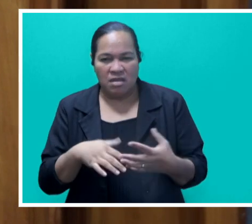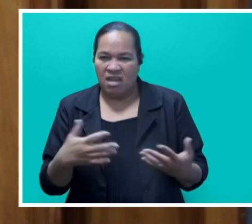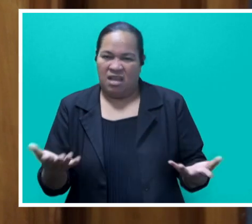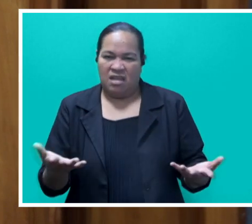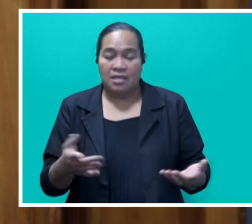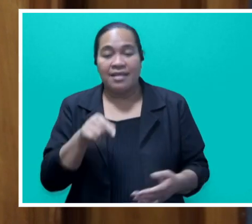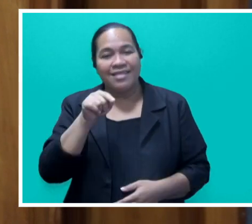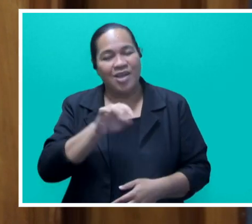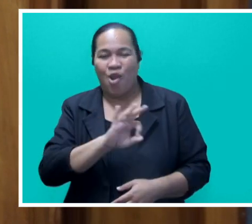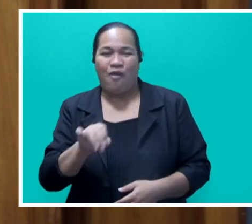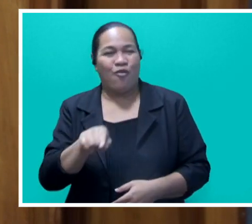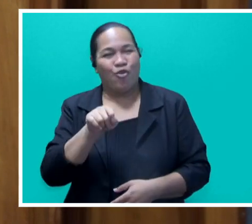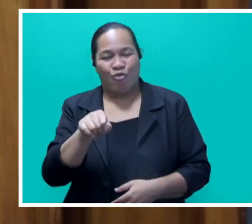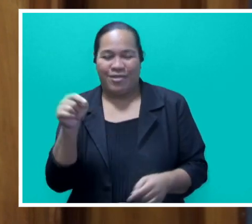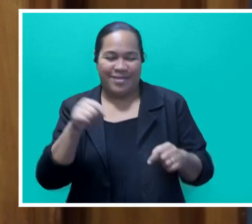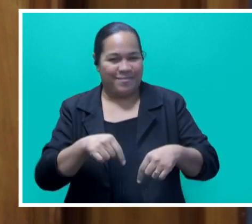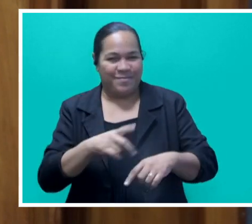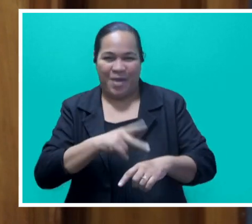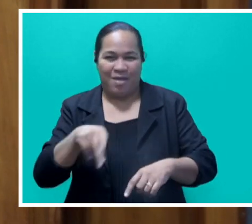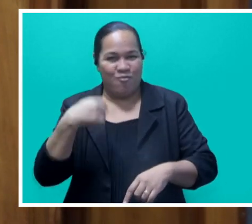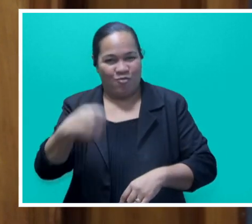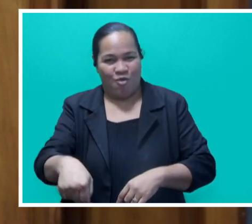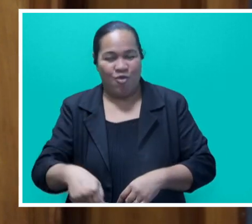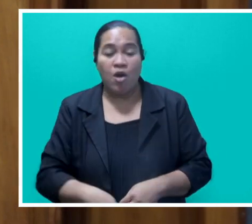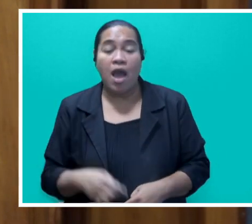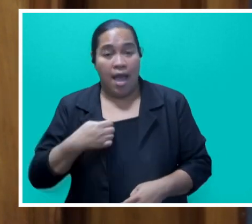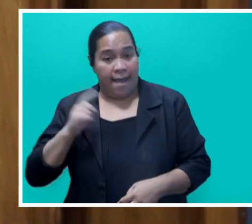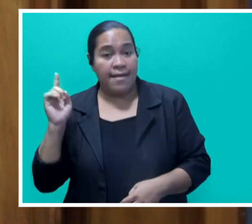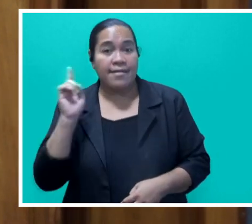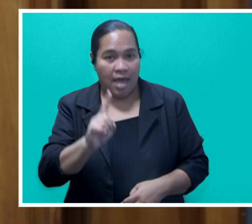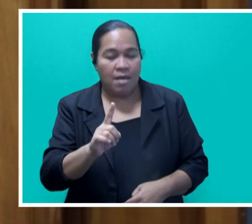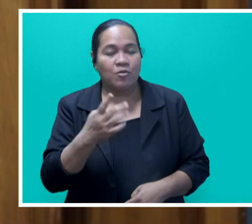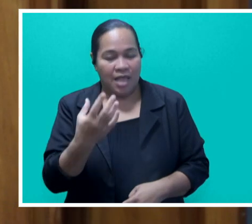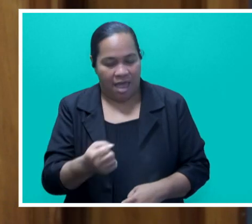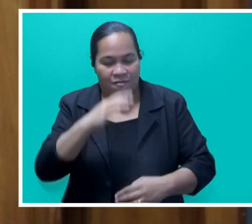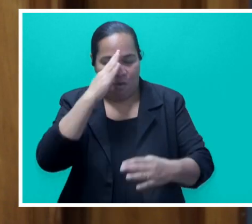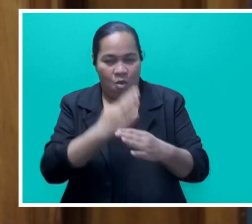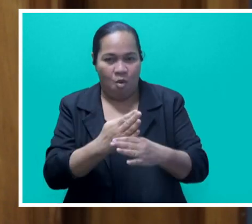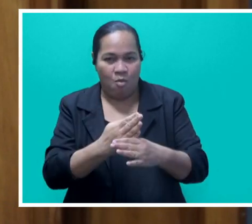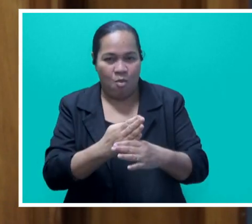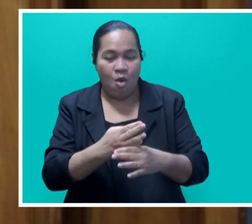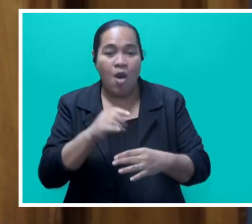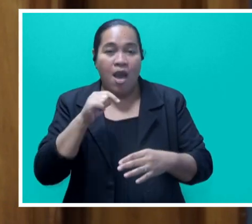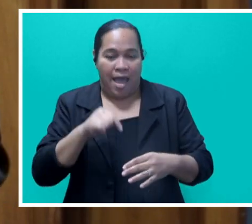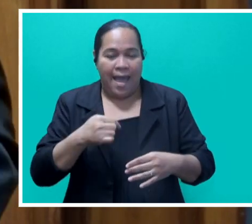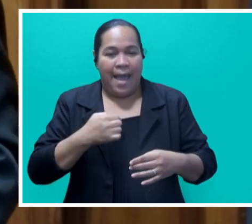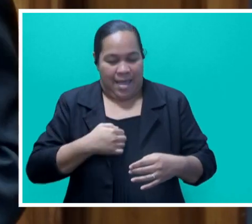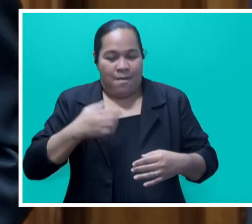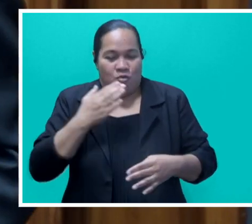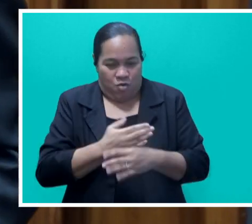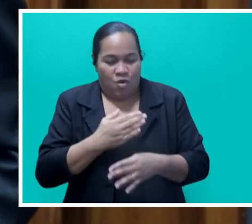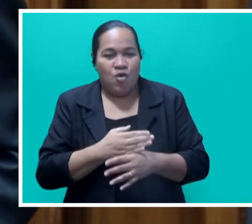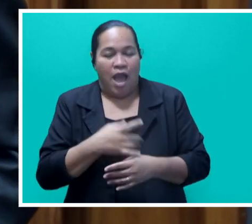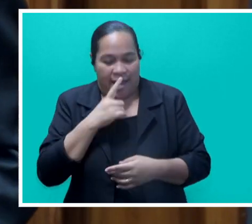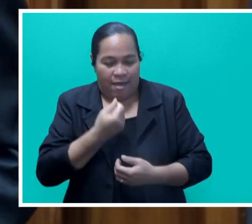for them. I come to this place with significant hopefulness. As a practical person, doer, and a